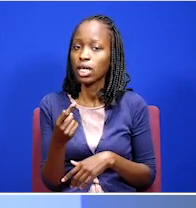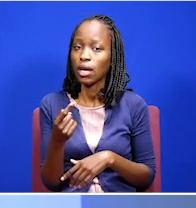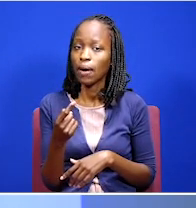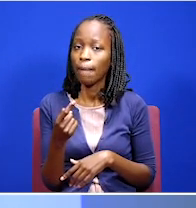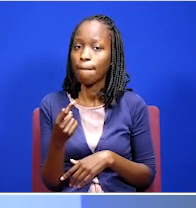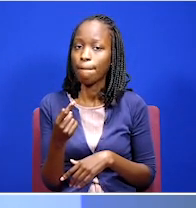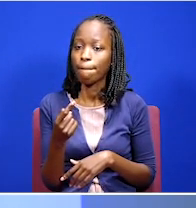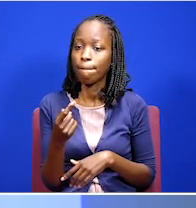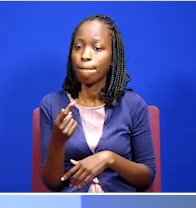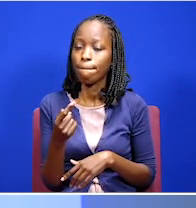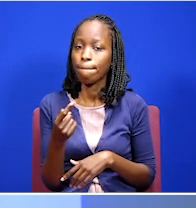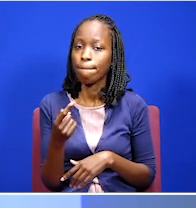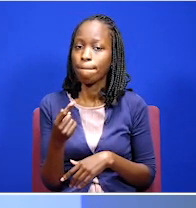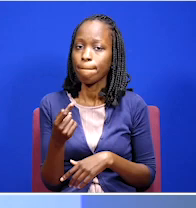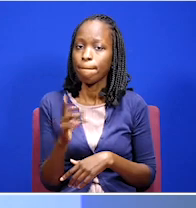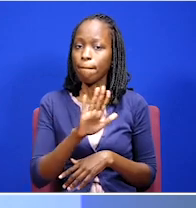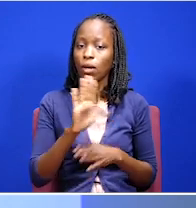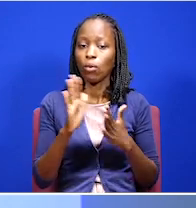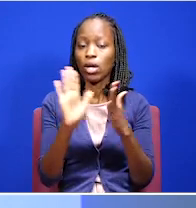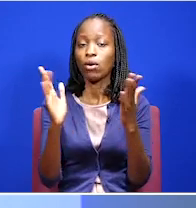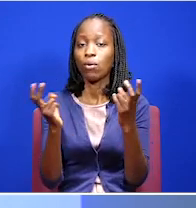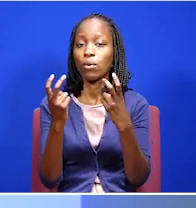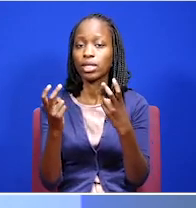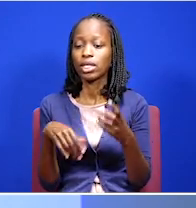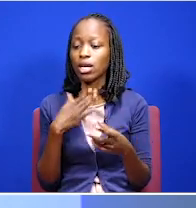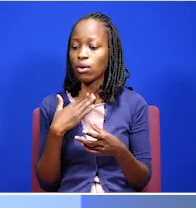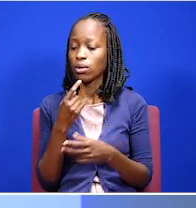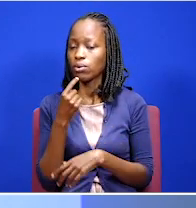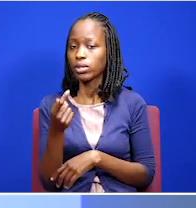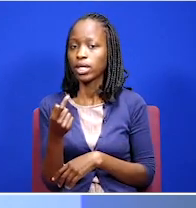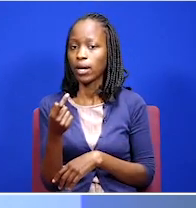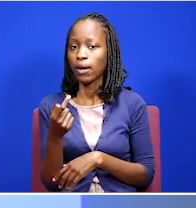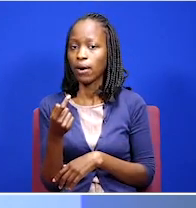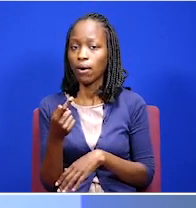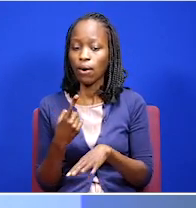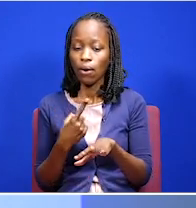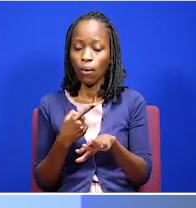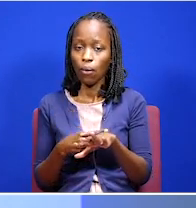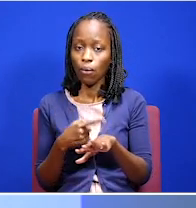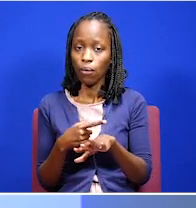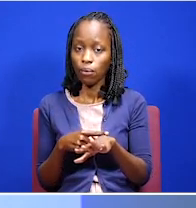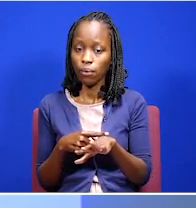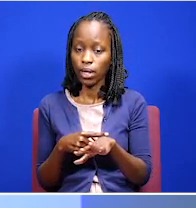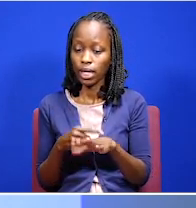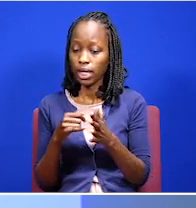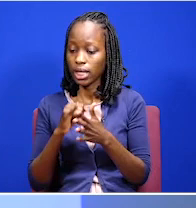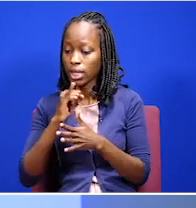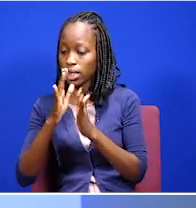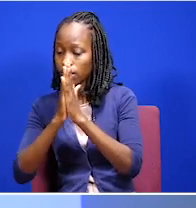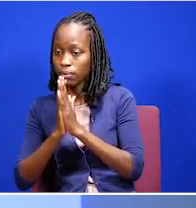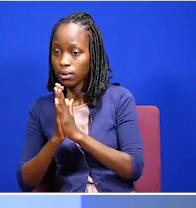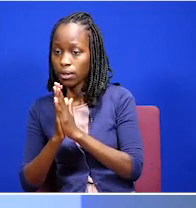are going to turn muscle. And I want to say this to us, my dear viewers and wherever you are listening. I want to say